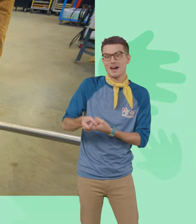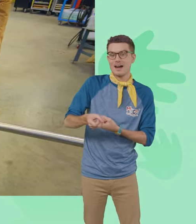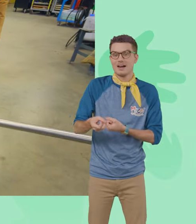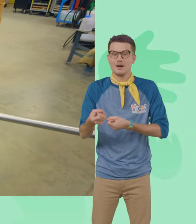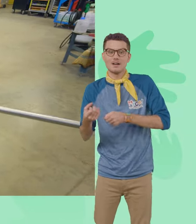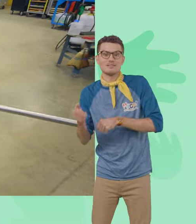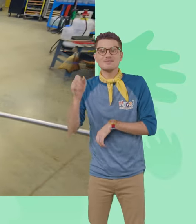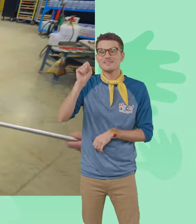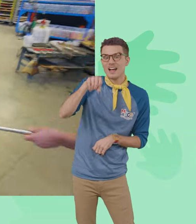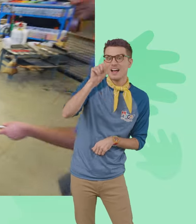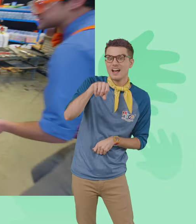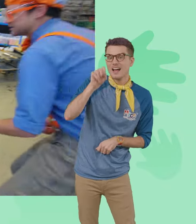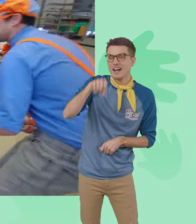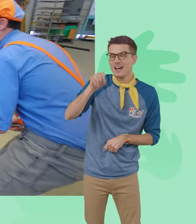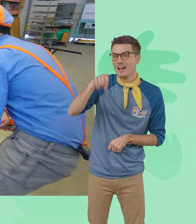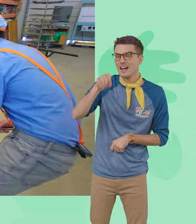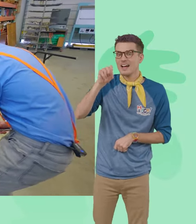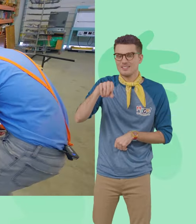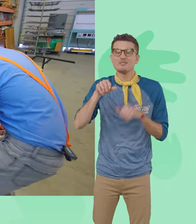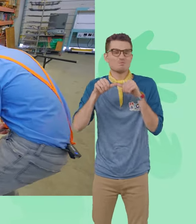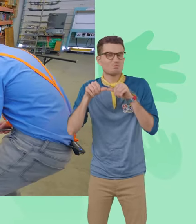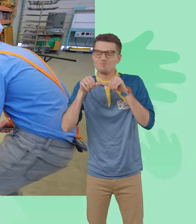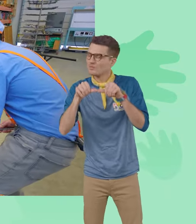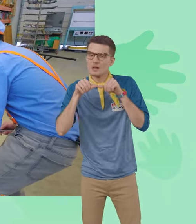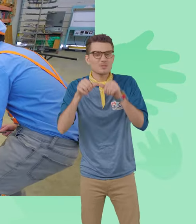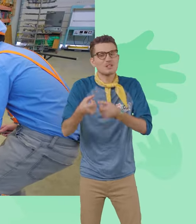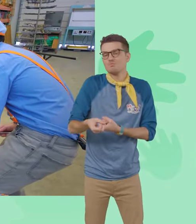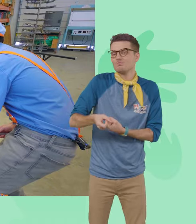Okay. Just keep going.